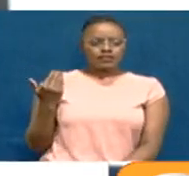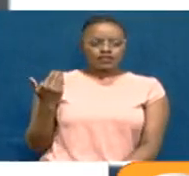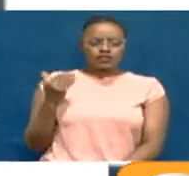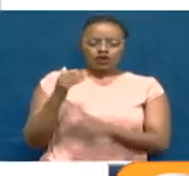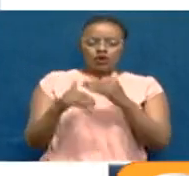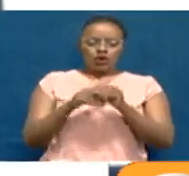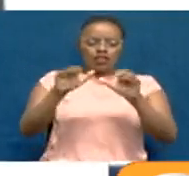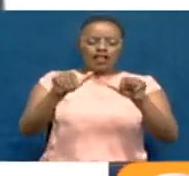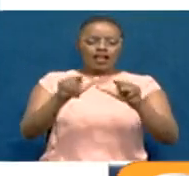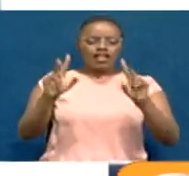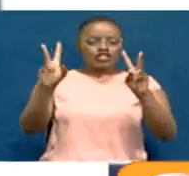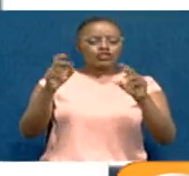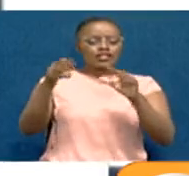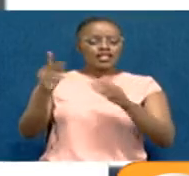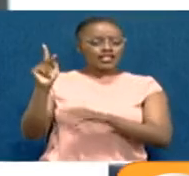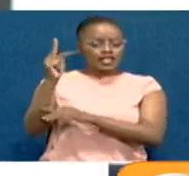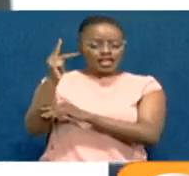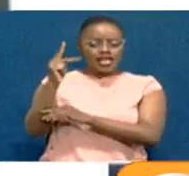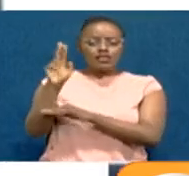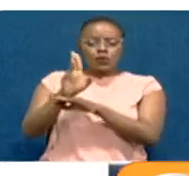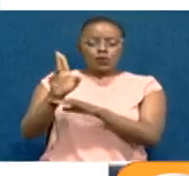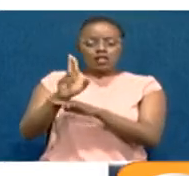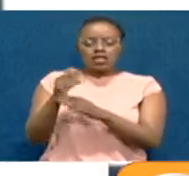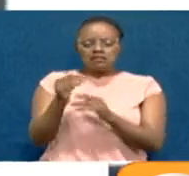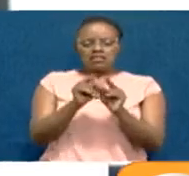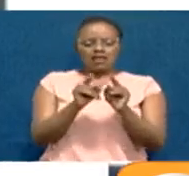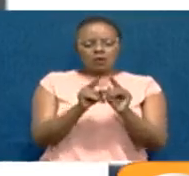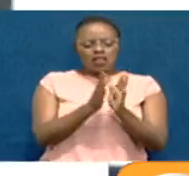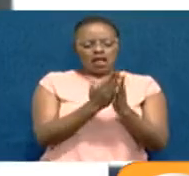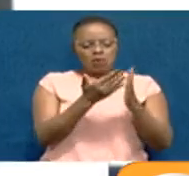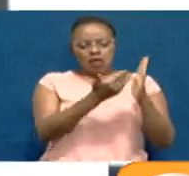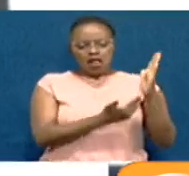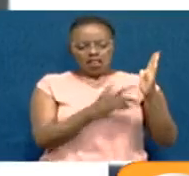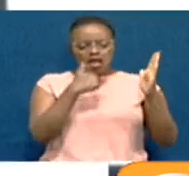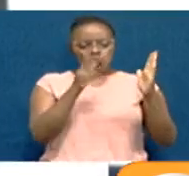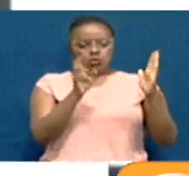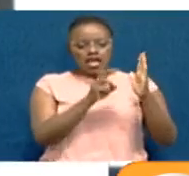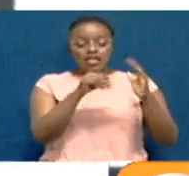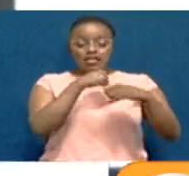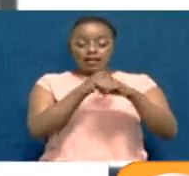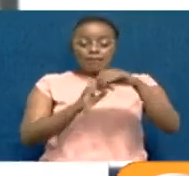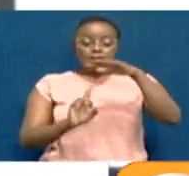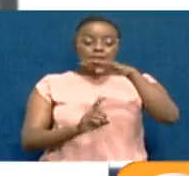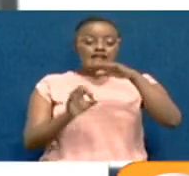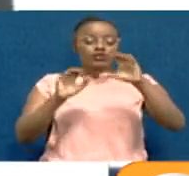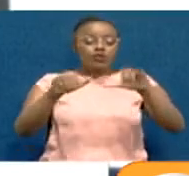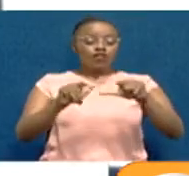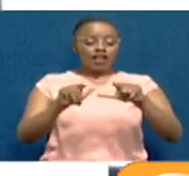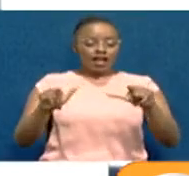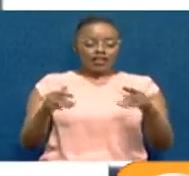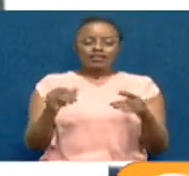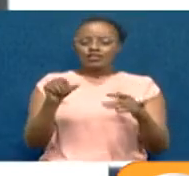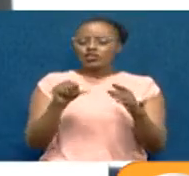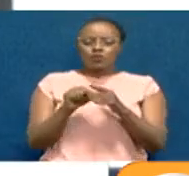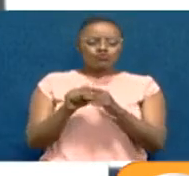land matters in Kenya were handled using a manual registry, and this made the Ministry of Lands a